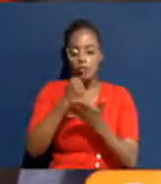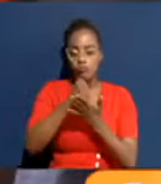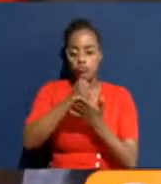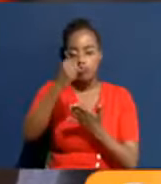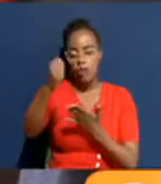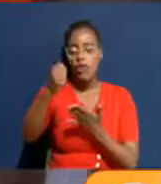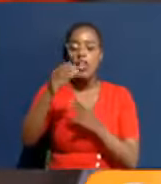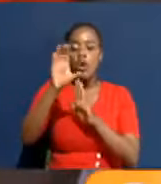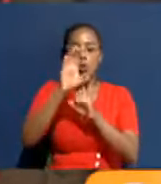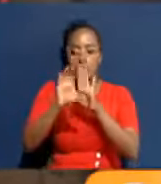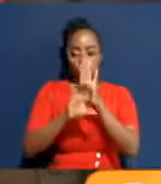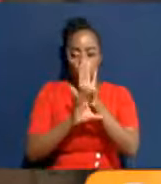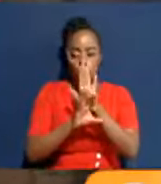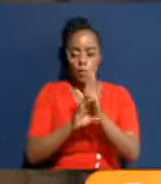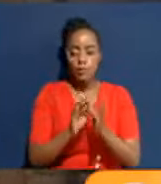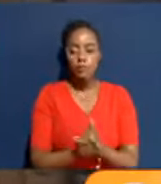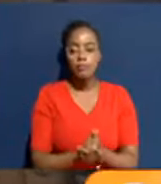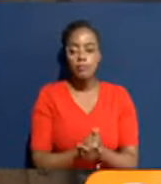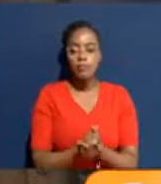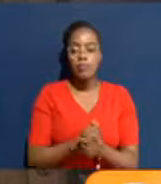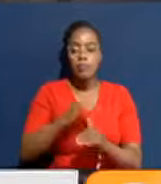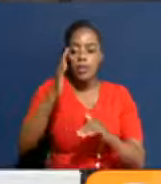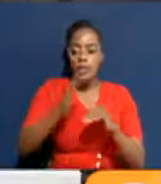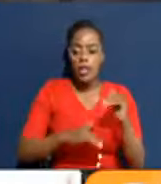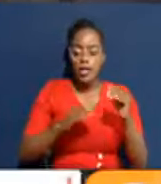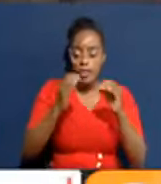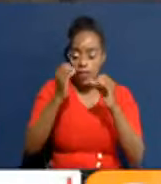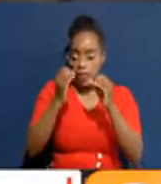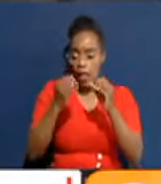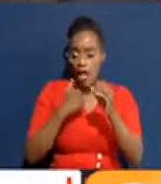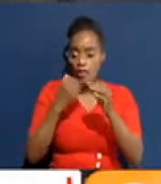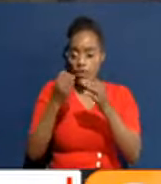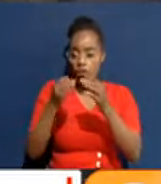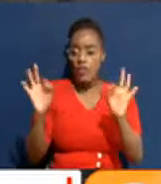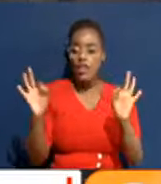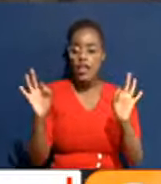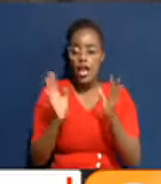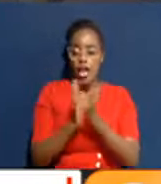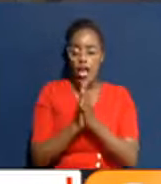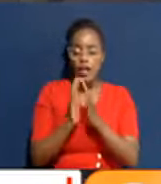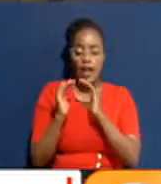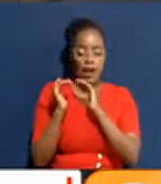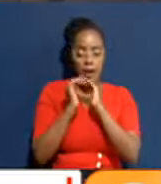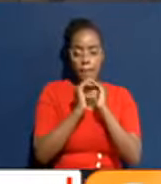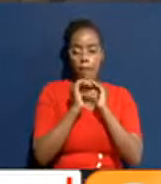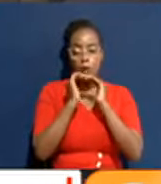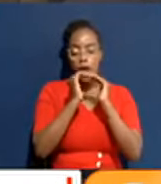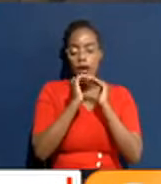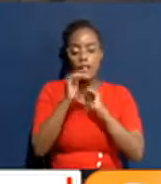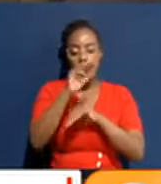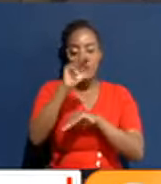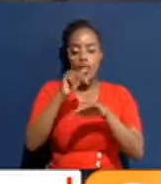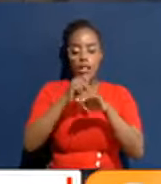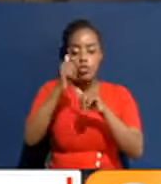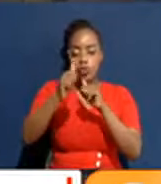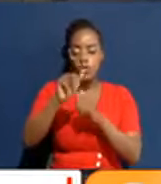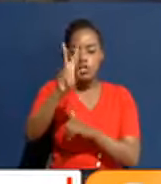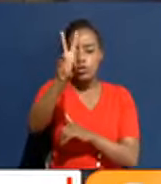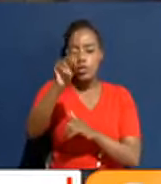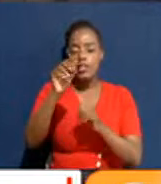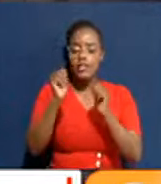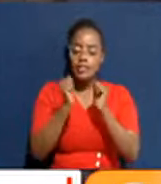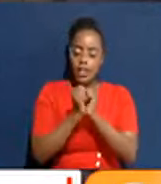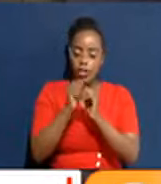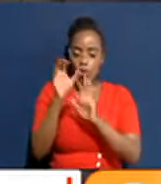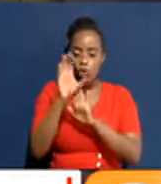the constitution. Instead of the free and democratic nation that the 2010 constitution sought